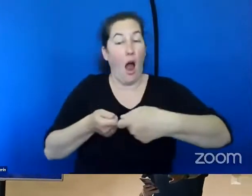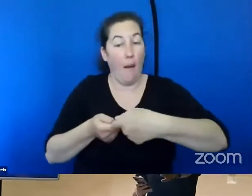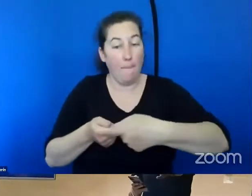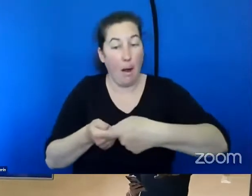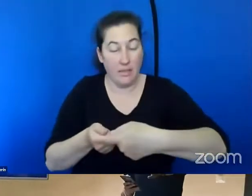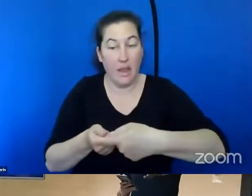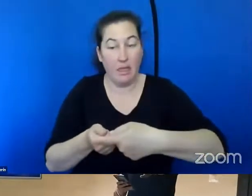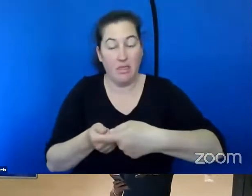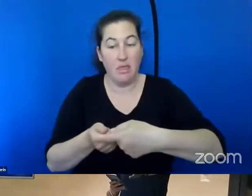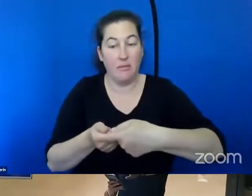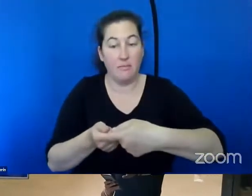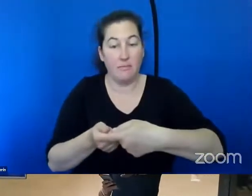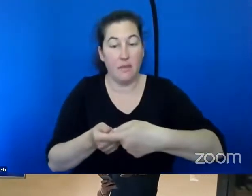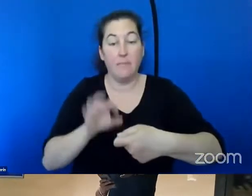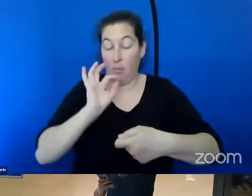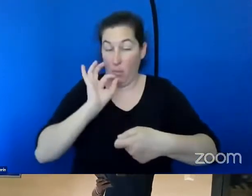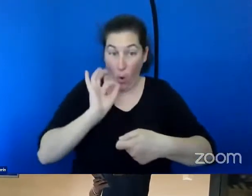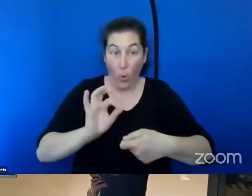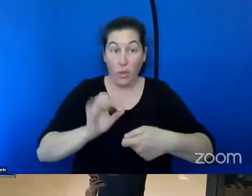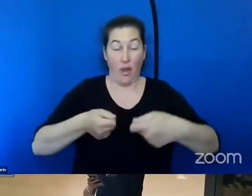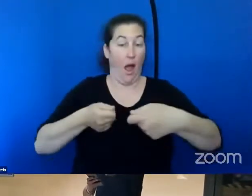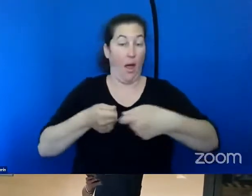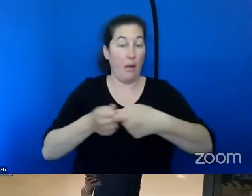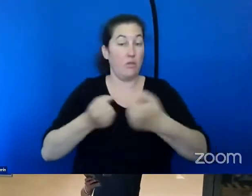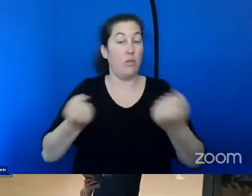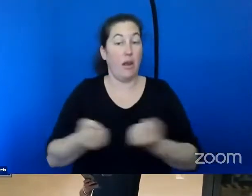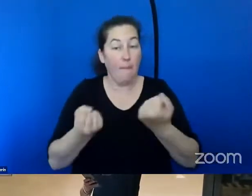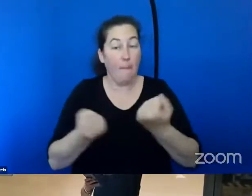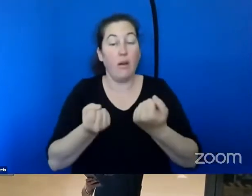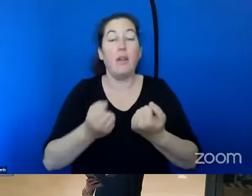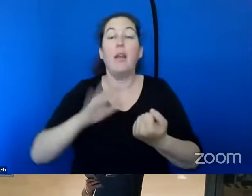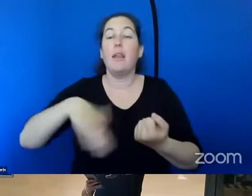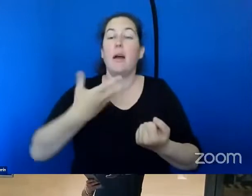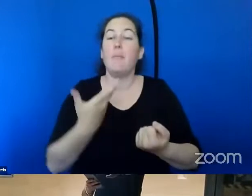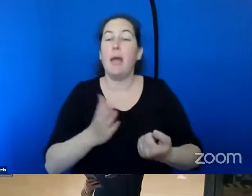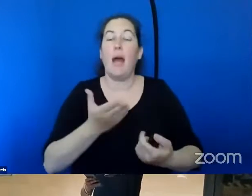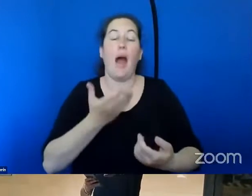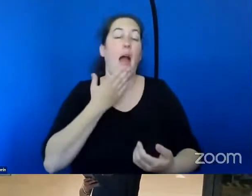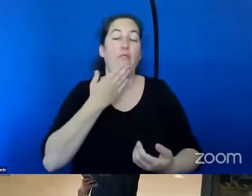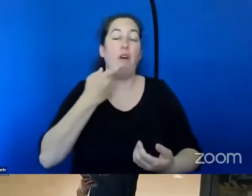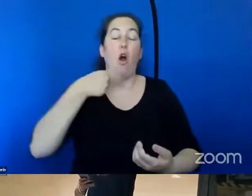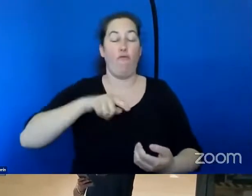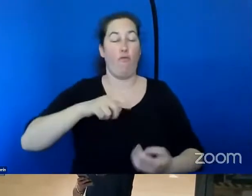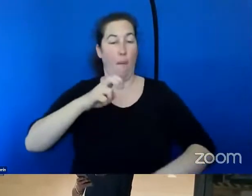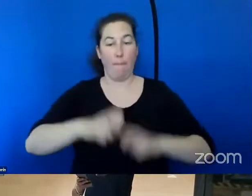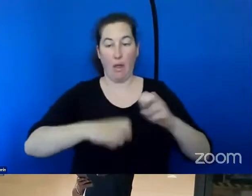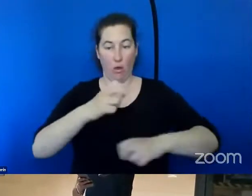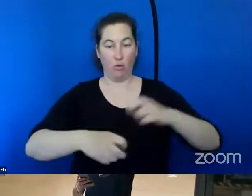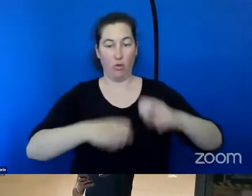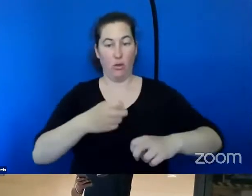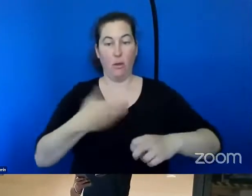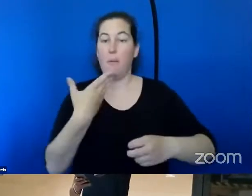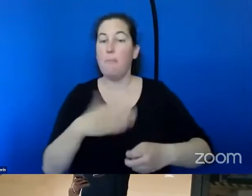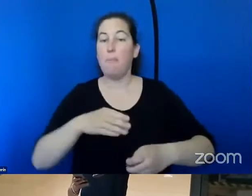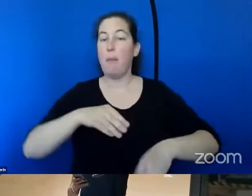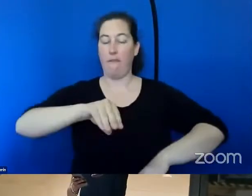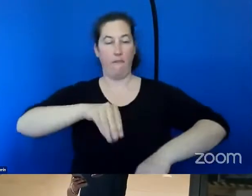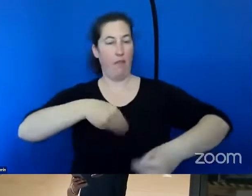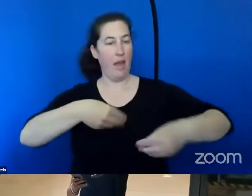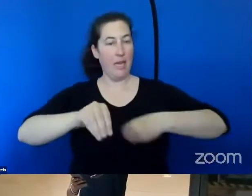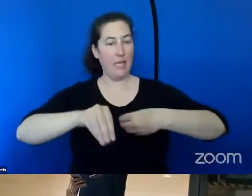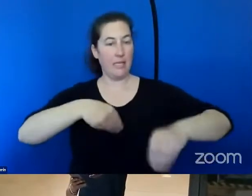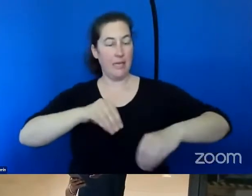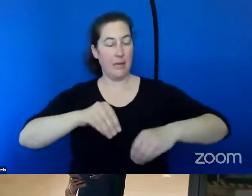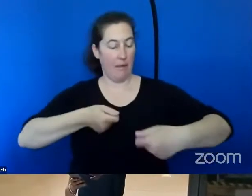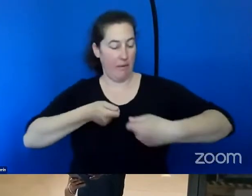Polytechnical University of Catalonia. Now, Kyle again is a newcomer to CYBATHLON. This is